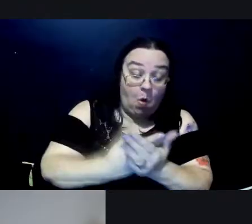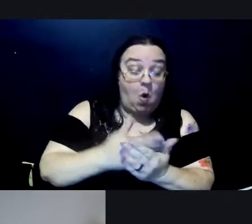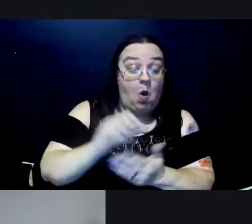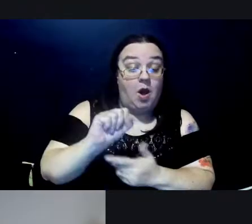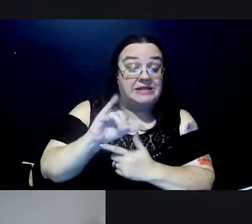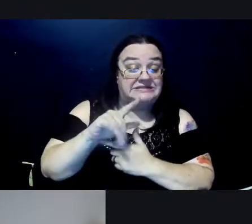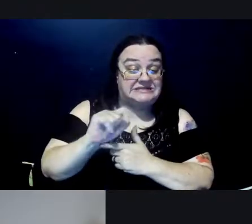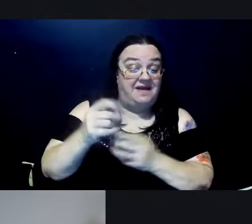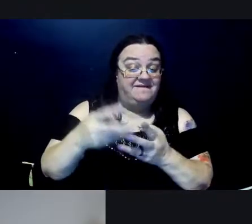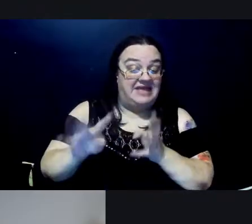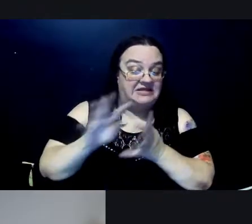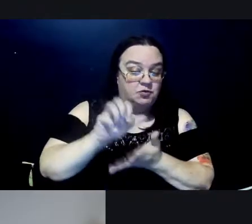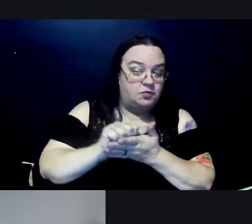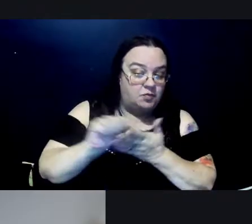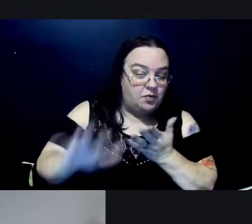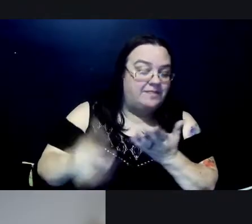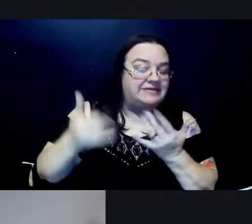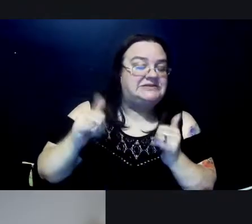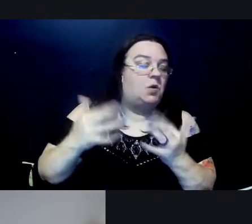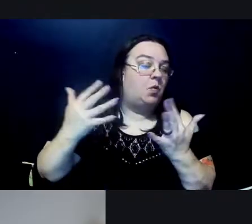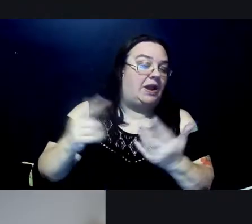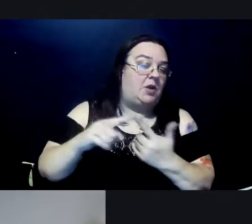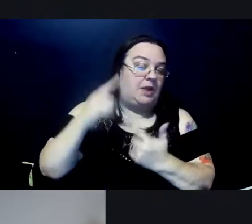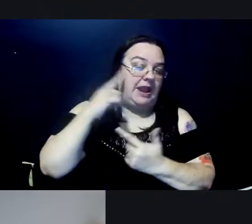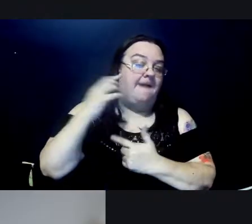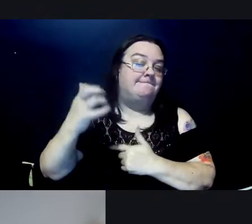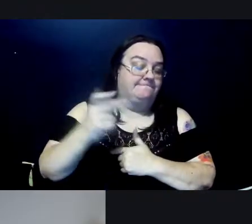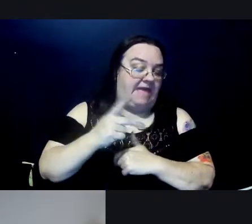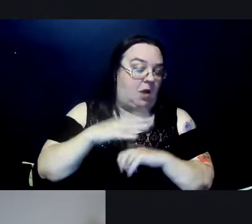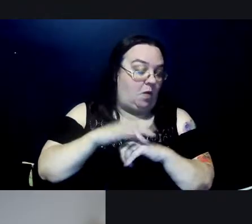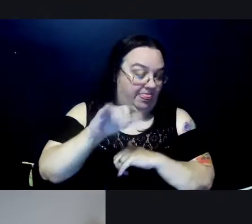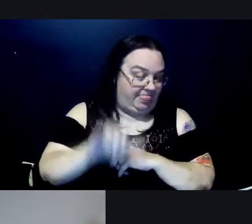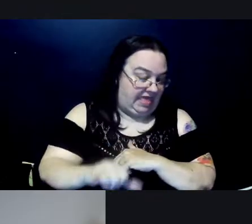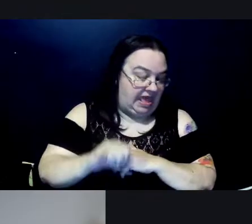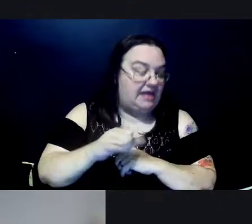And I'm still waiting on that answer.